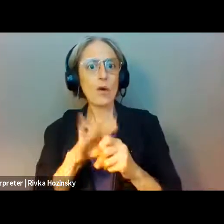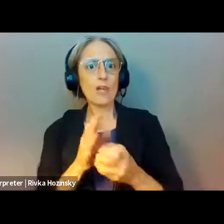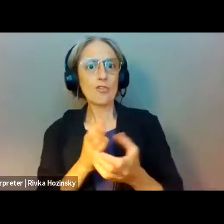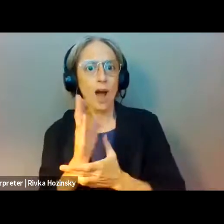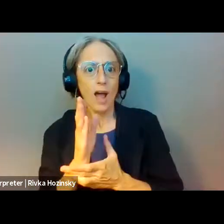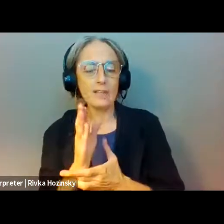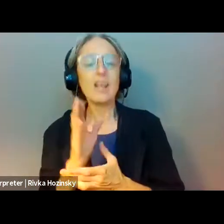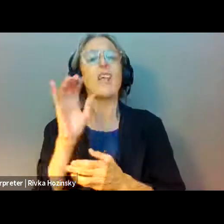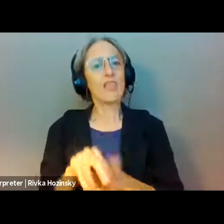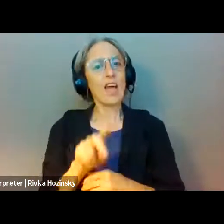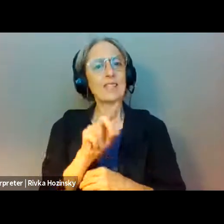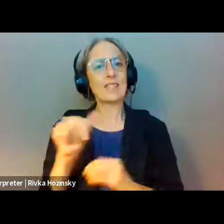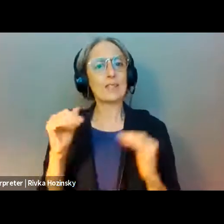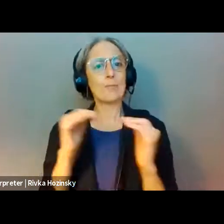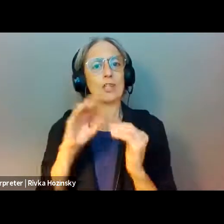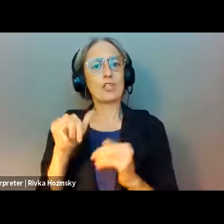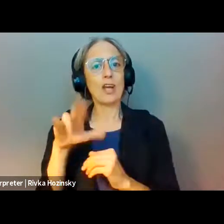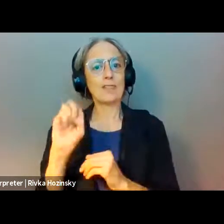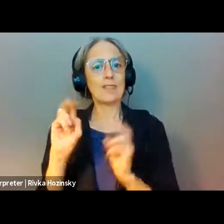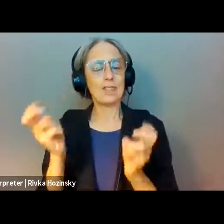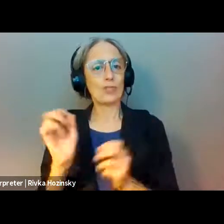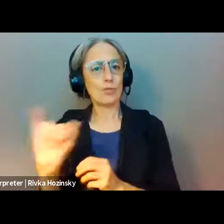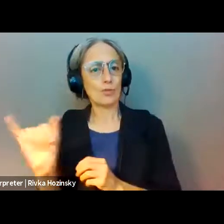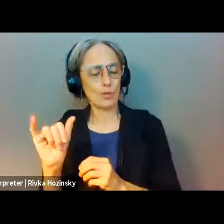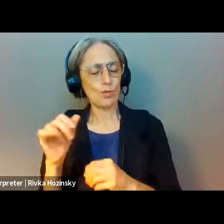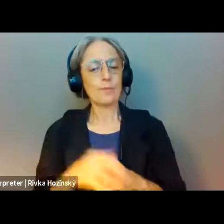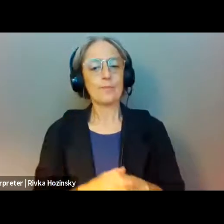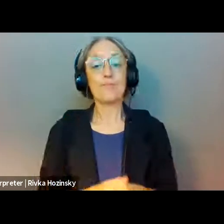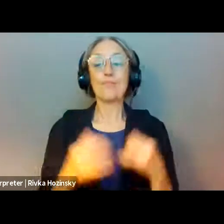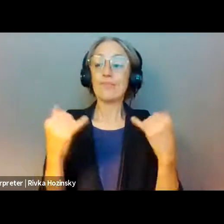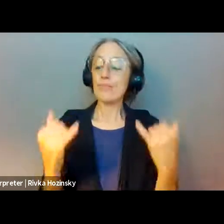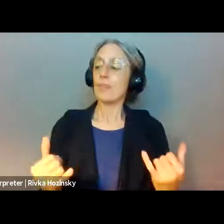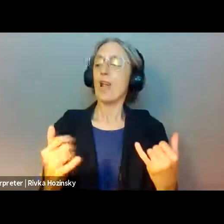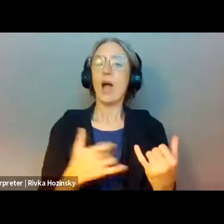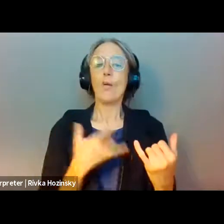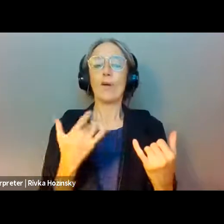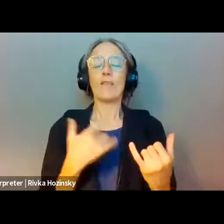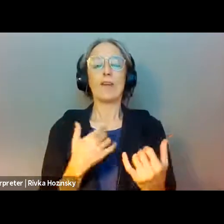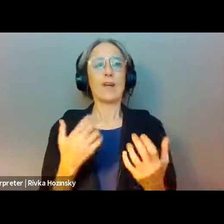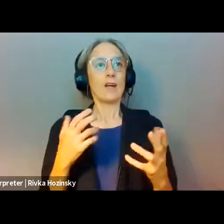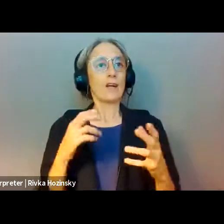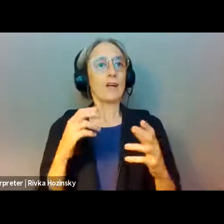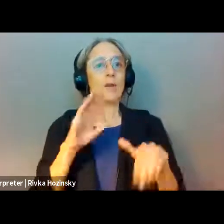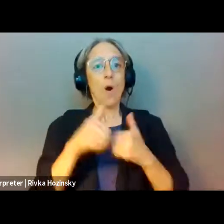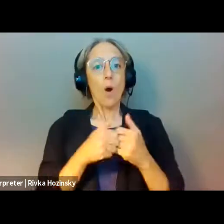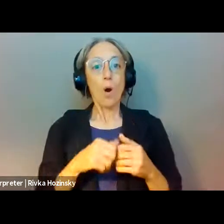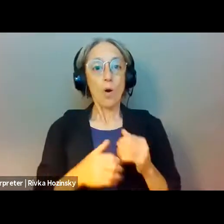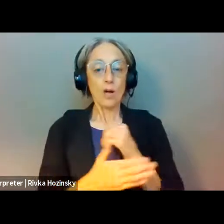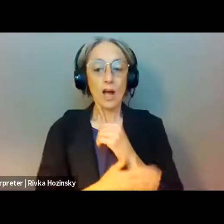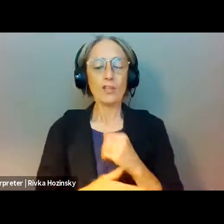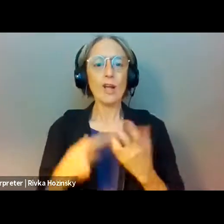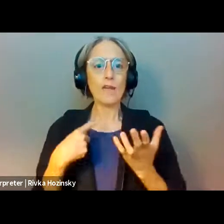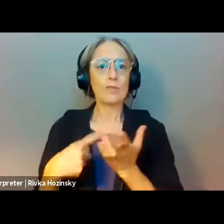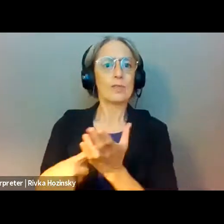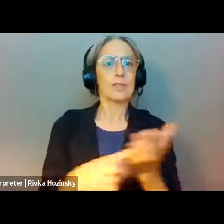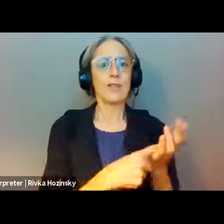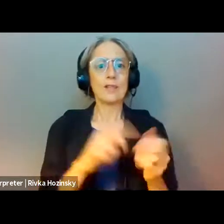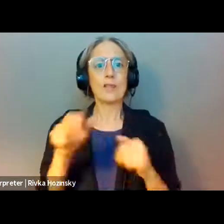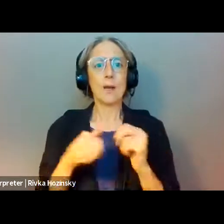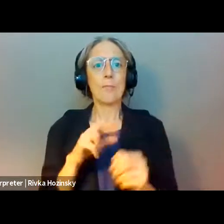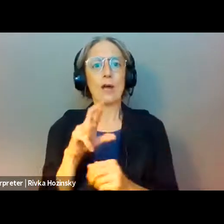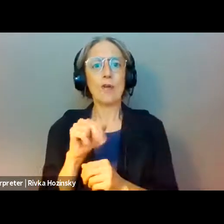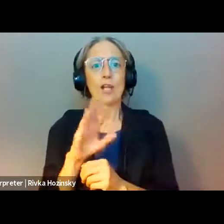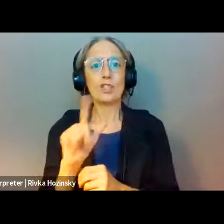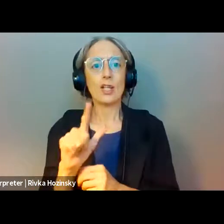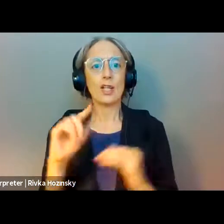issue. So we find ourselves in a moment of national reckoning on racial injustice. And I fundamentally believe that